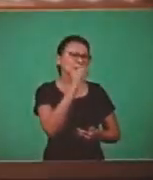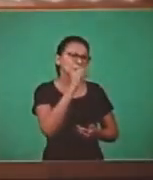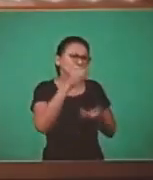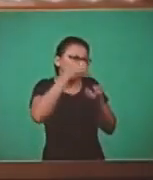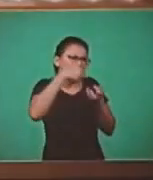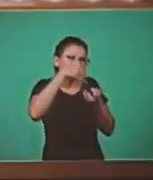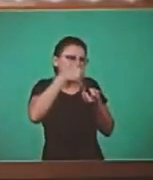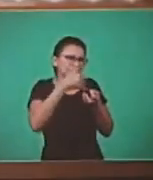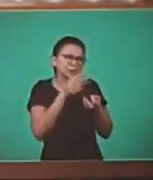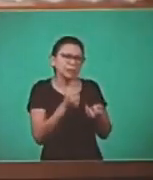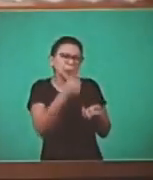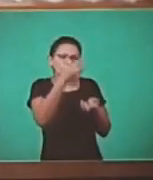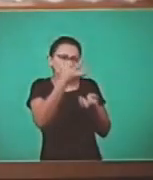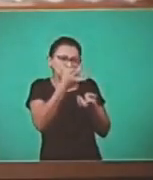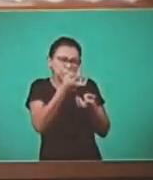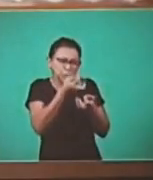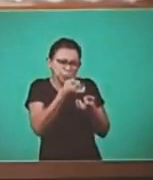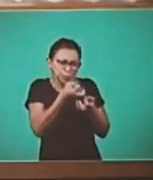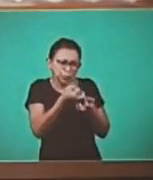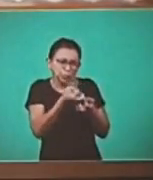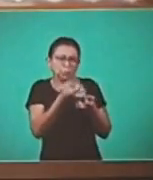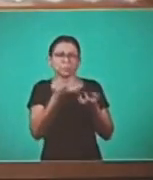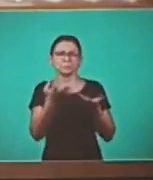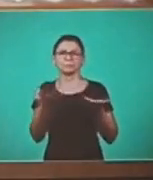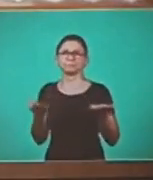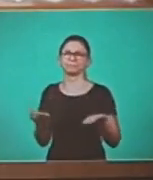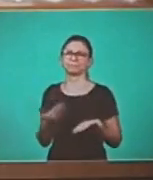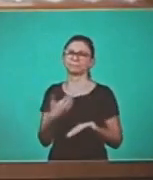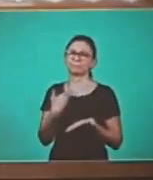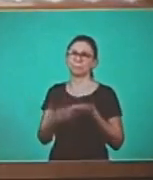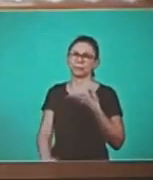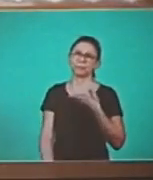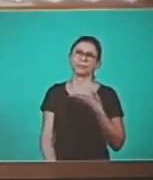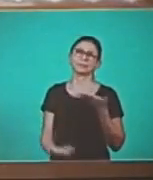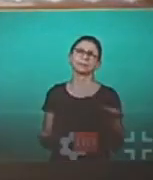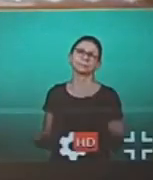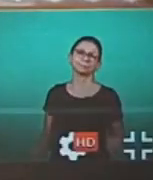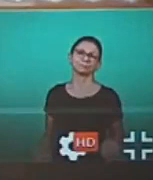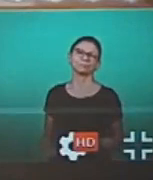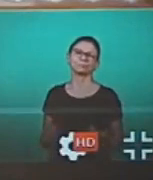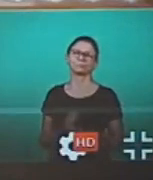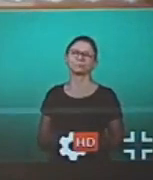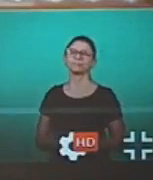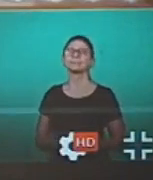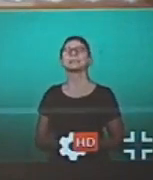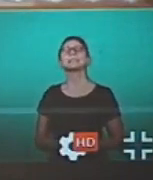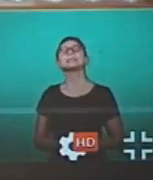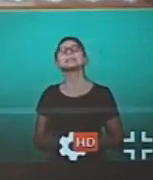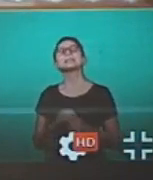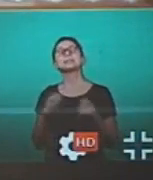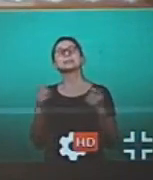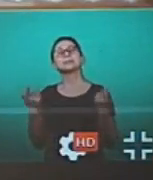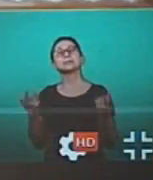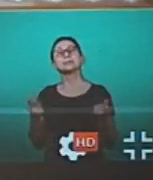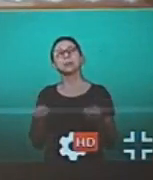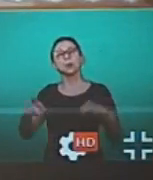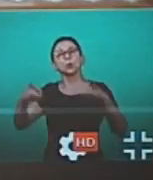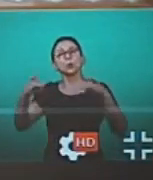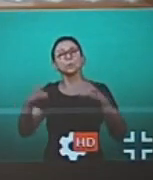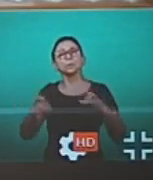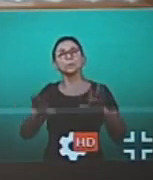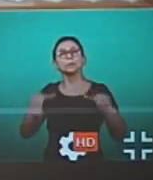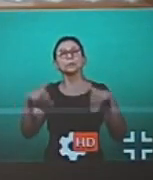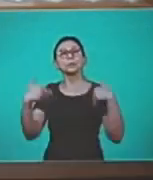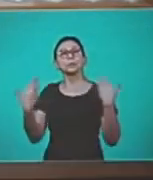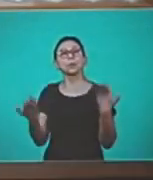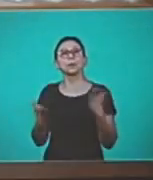this is an identification, as it was said previously to the brethren, where is the moment of the